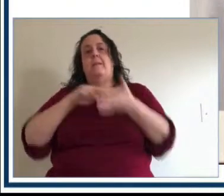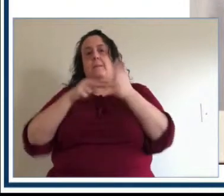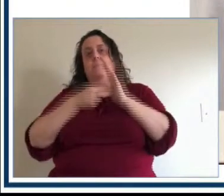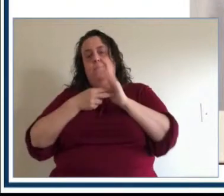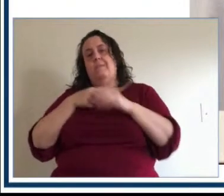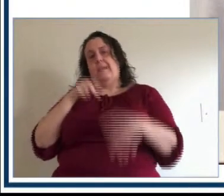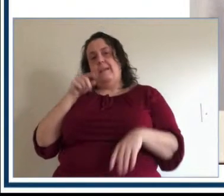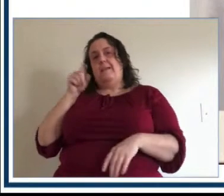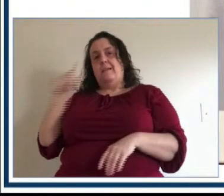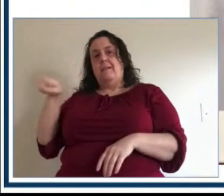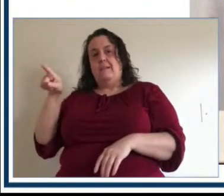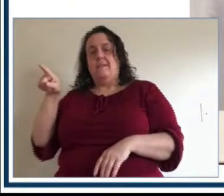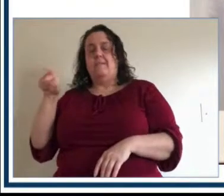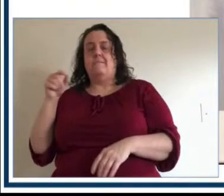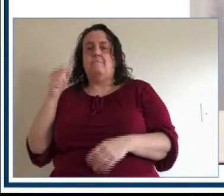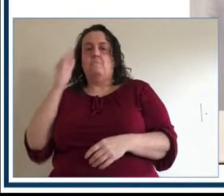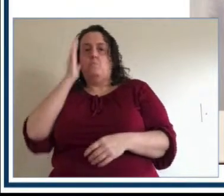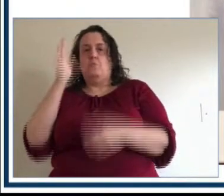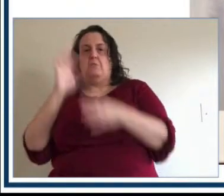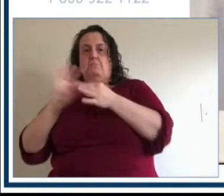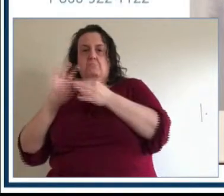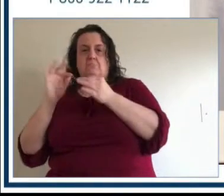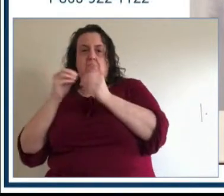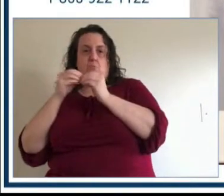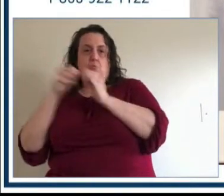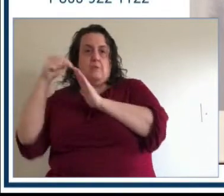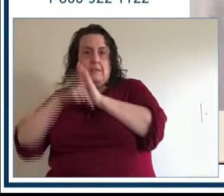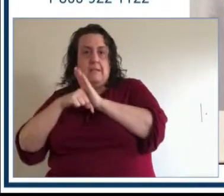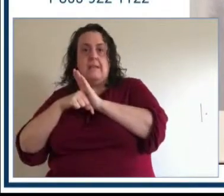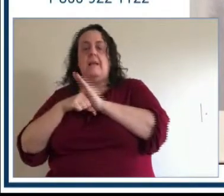also getting a lot of questions about schools.